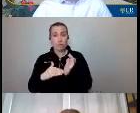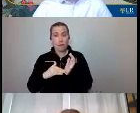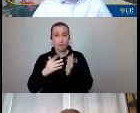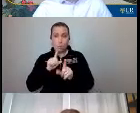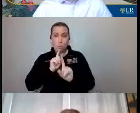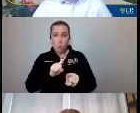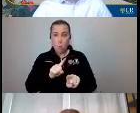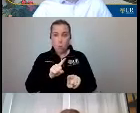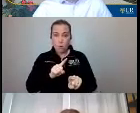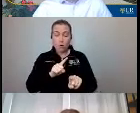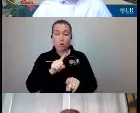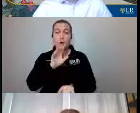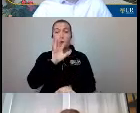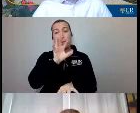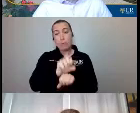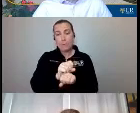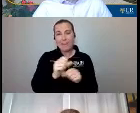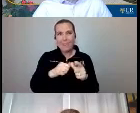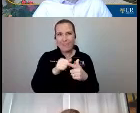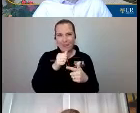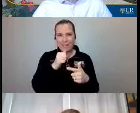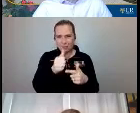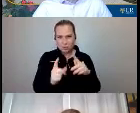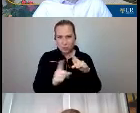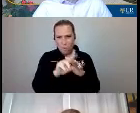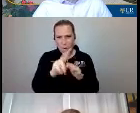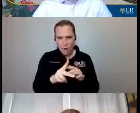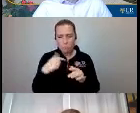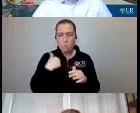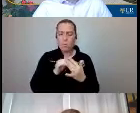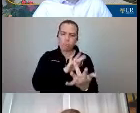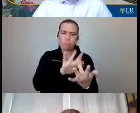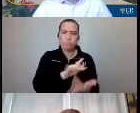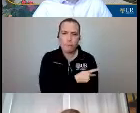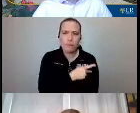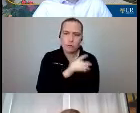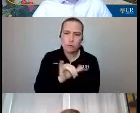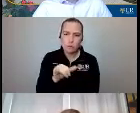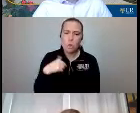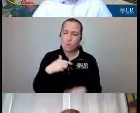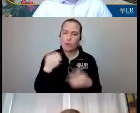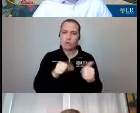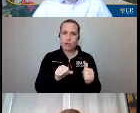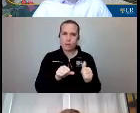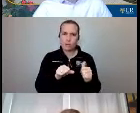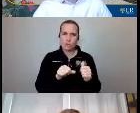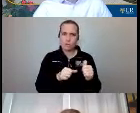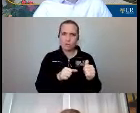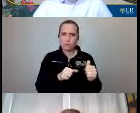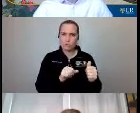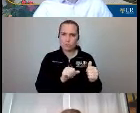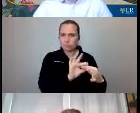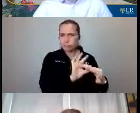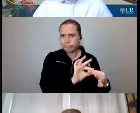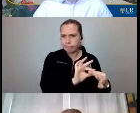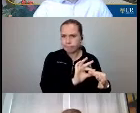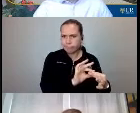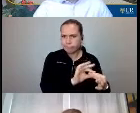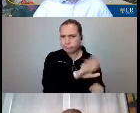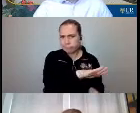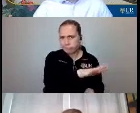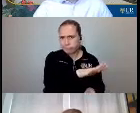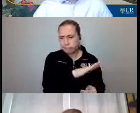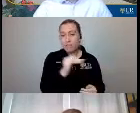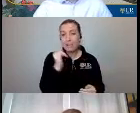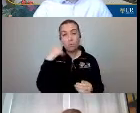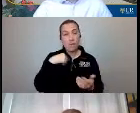a no-show. We also do reach out to patients in those situations. So we do try to close the gaps anytime we have any opportunity or interest. When we've